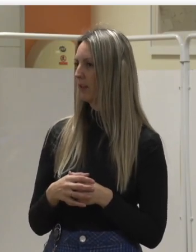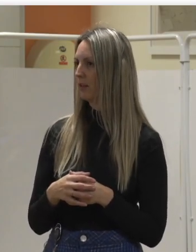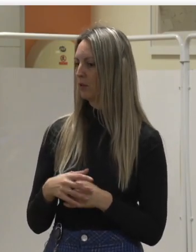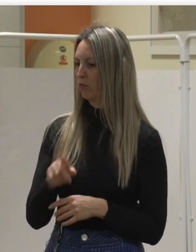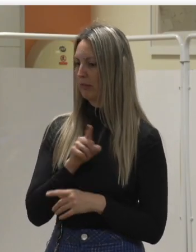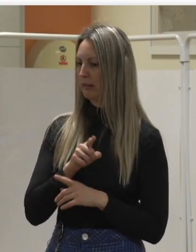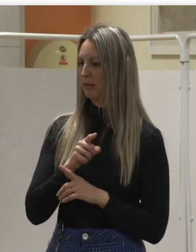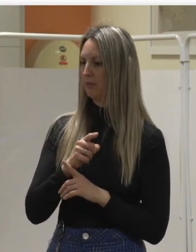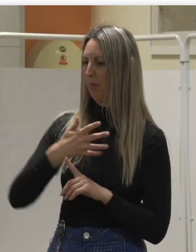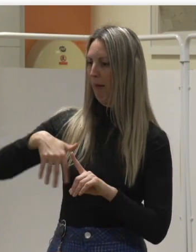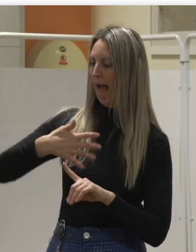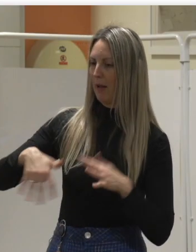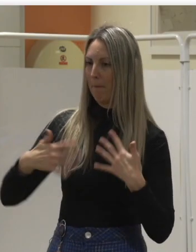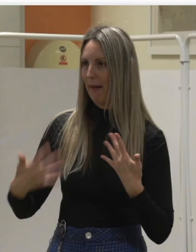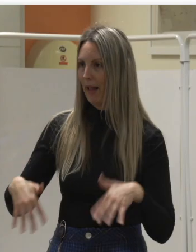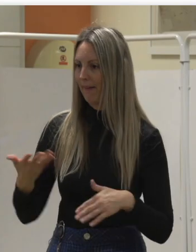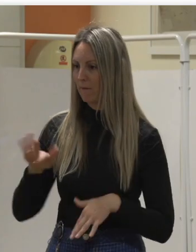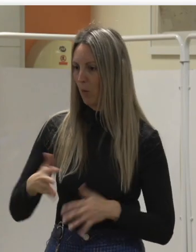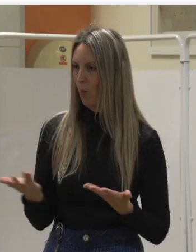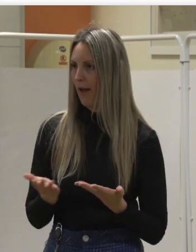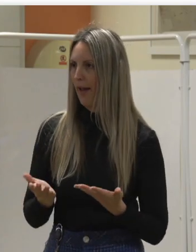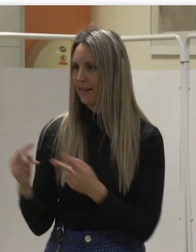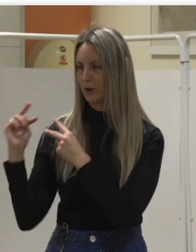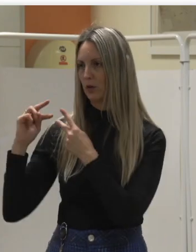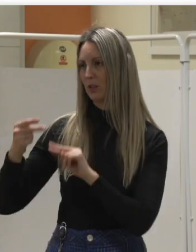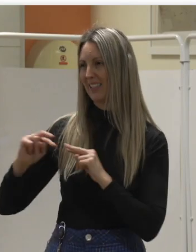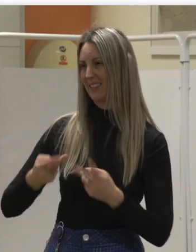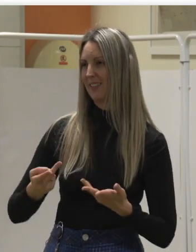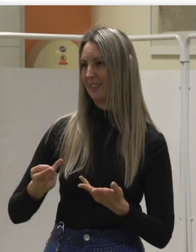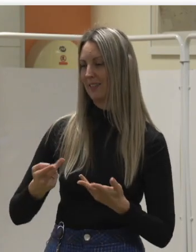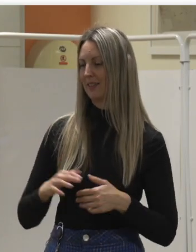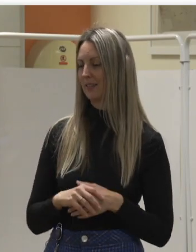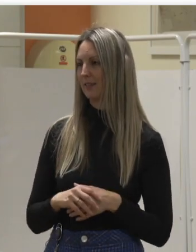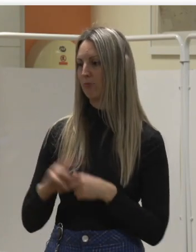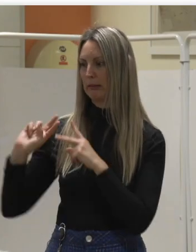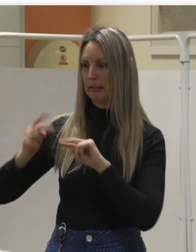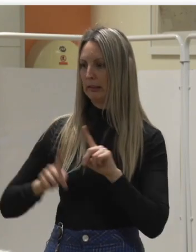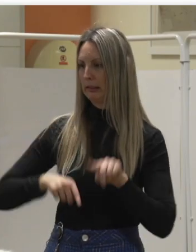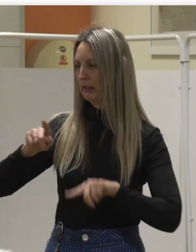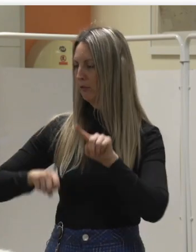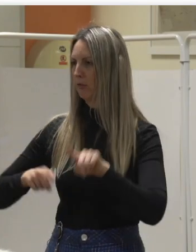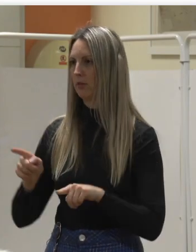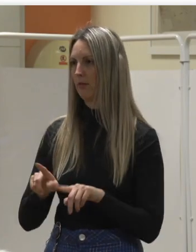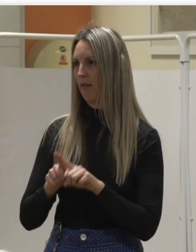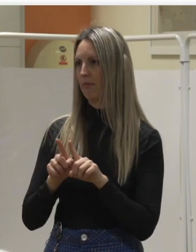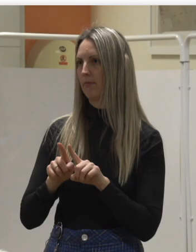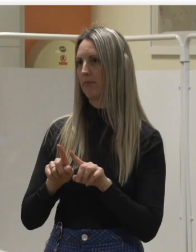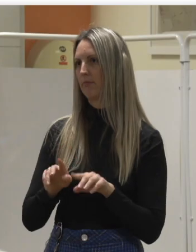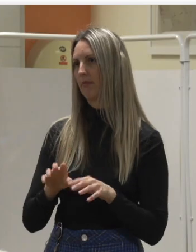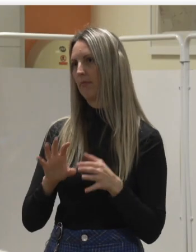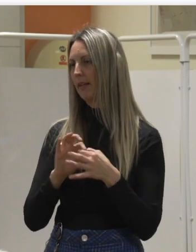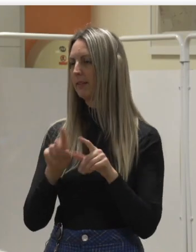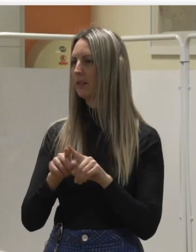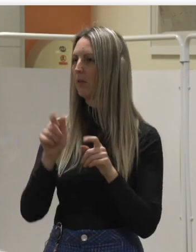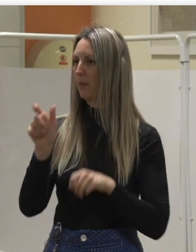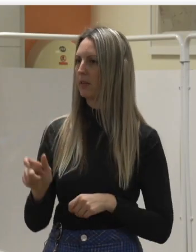again, epigenetics. How every person responds to a stressful situation in the end decides